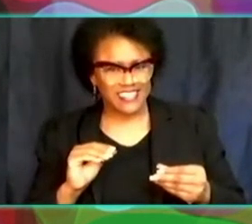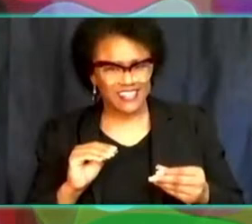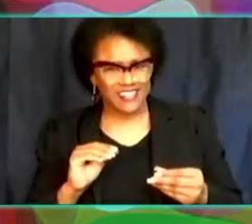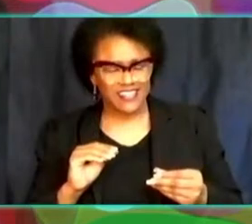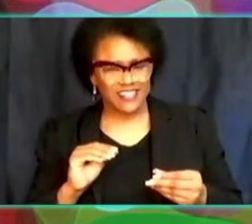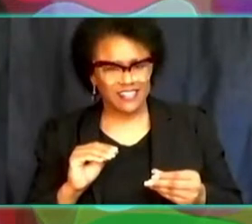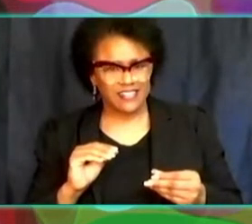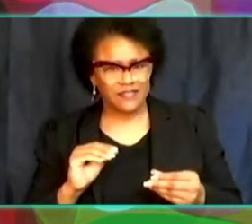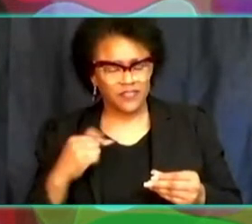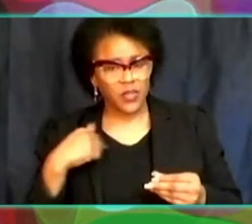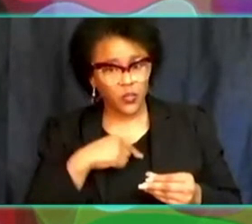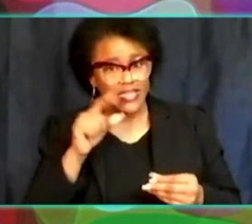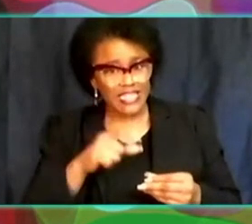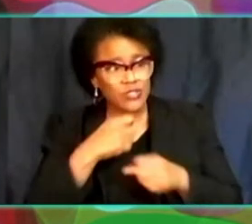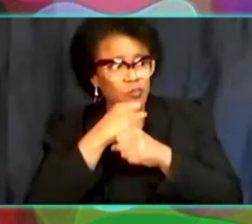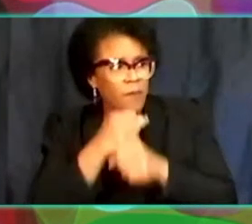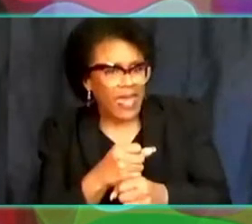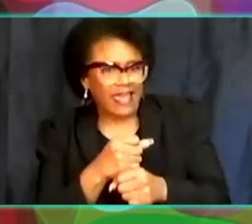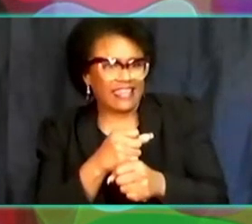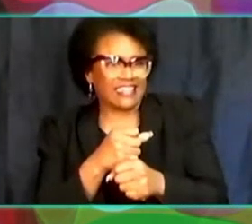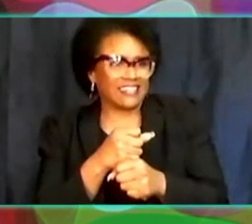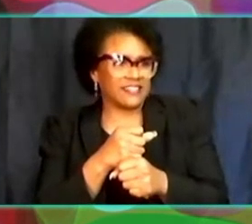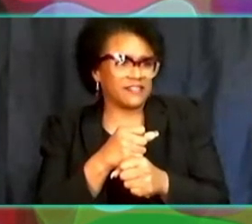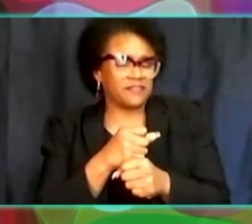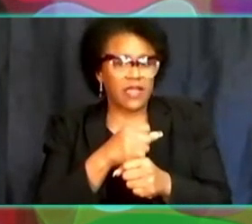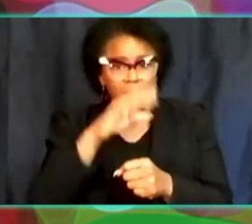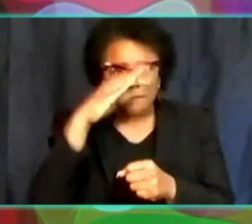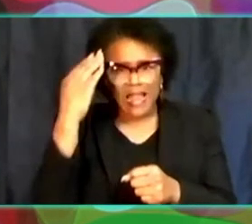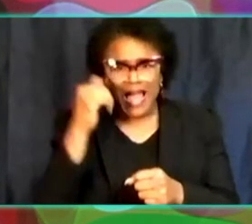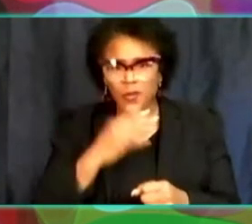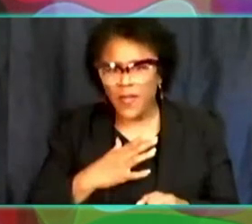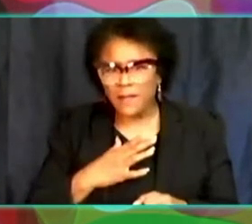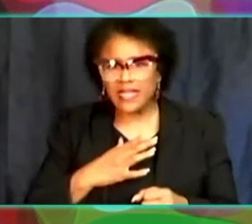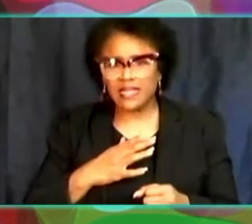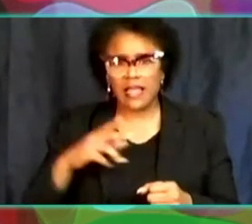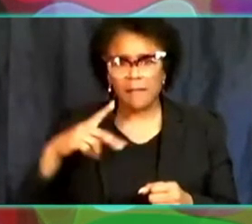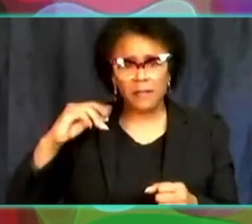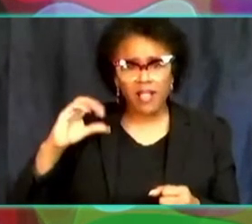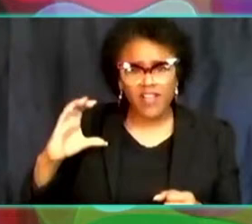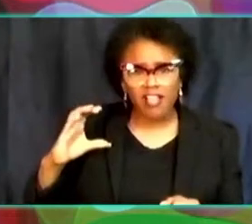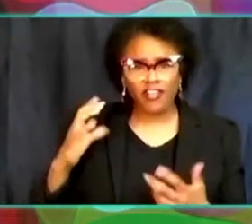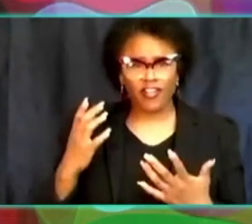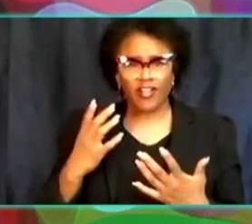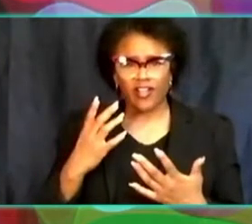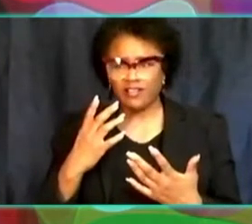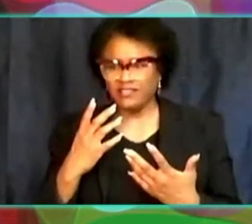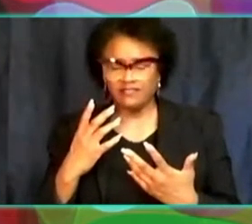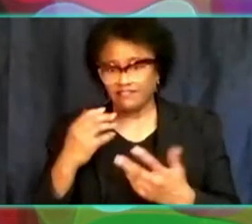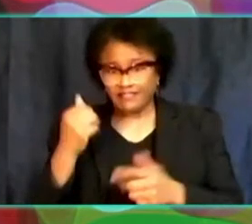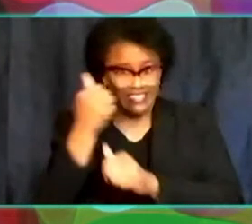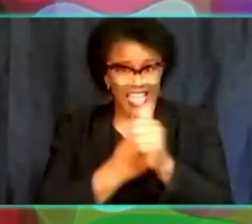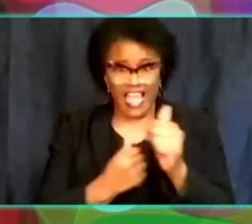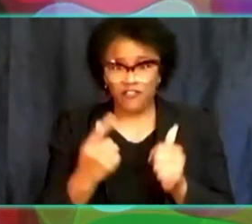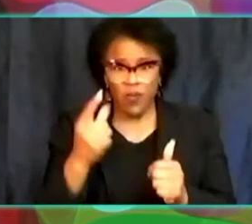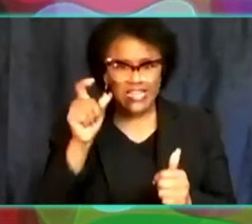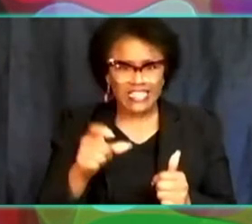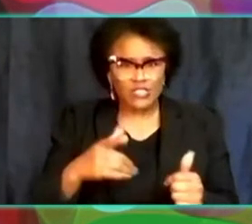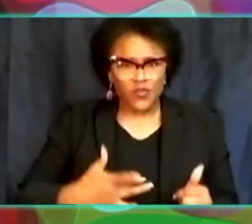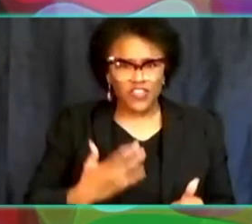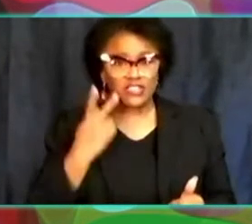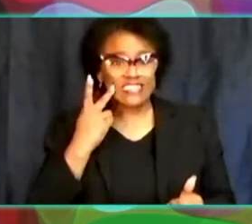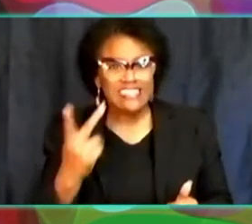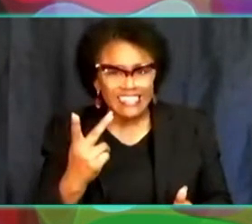make, you know, Black women, people of color, everybody just feel seen, you know,